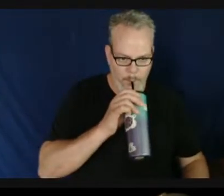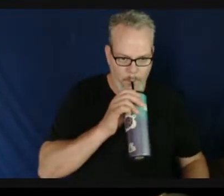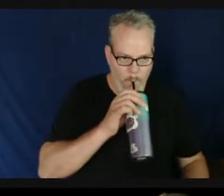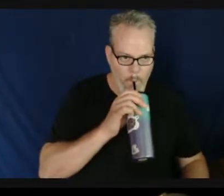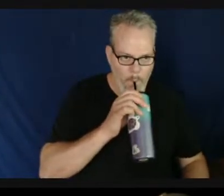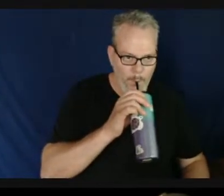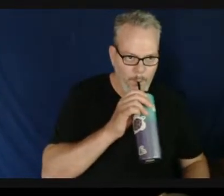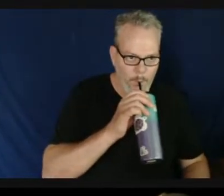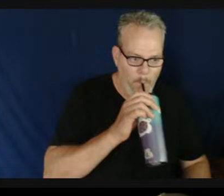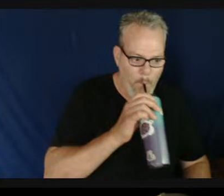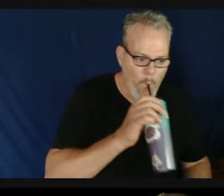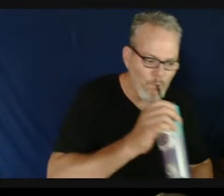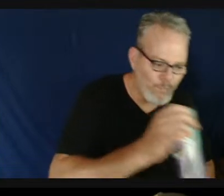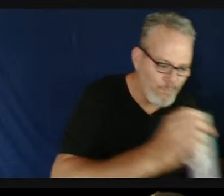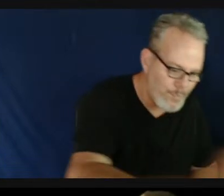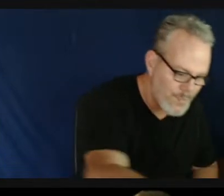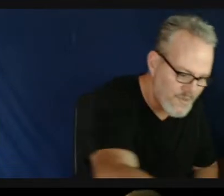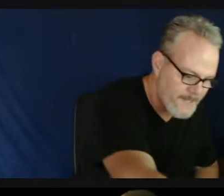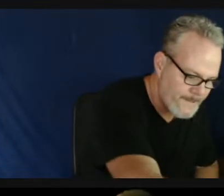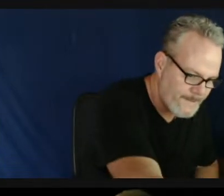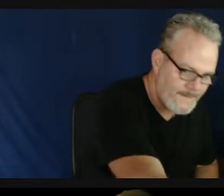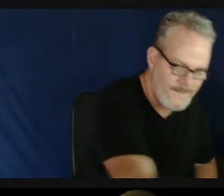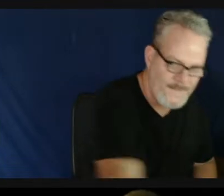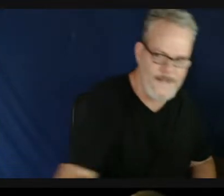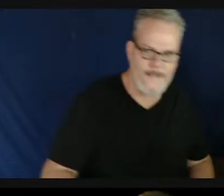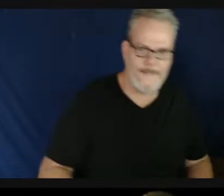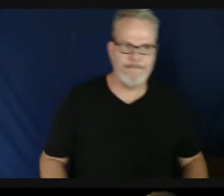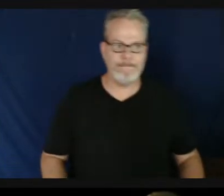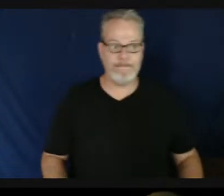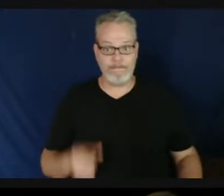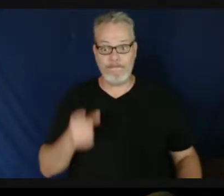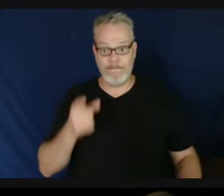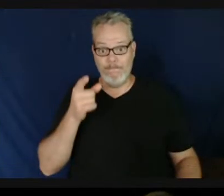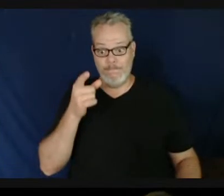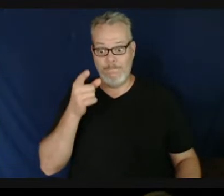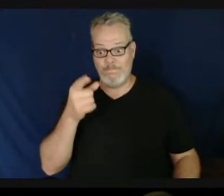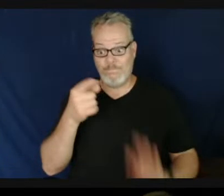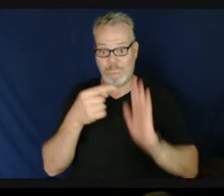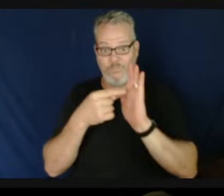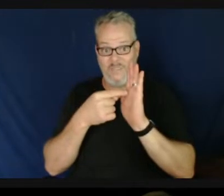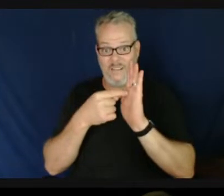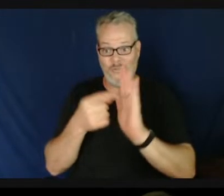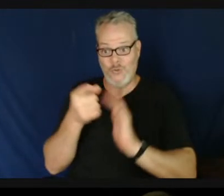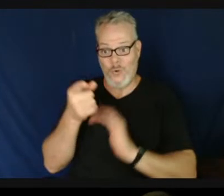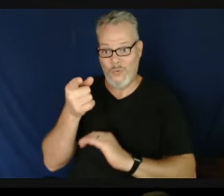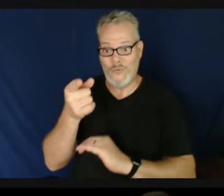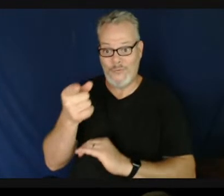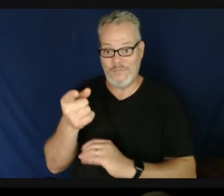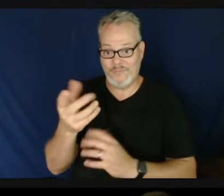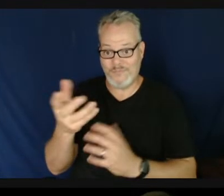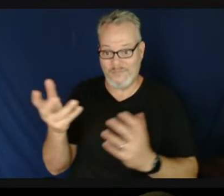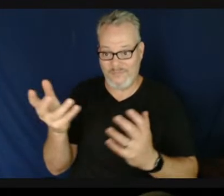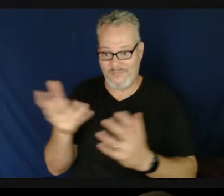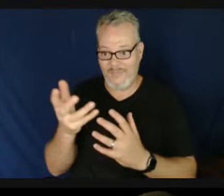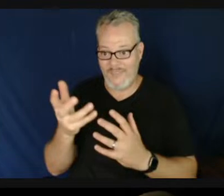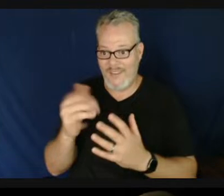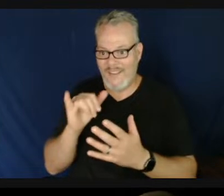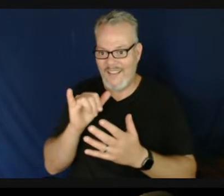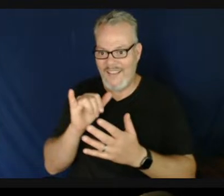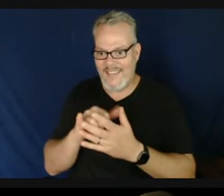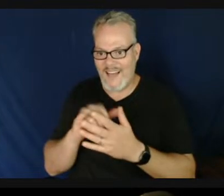All right, there we go. Yeah, so I was just going to show you this here real quick. The Route 11 line